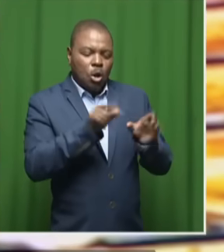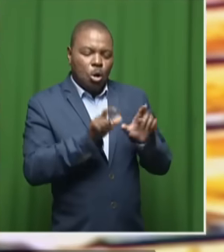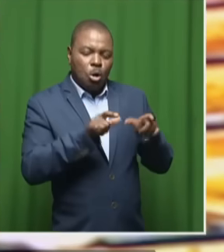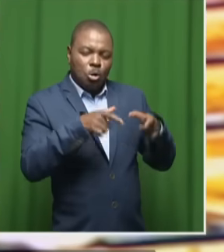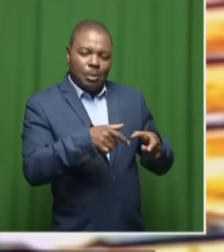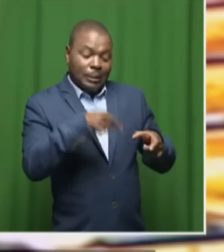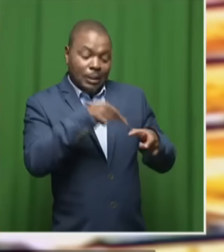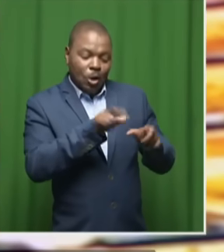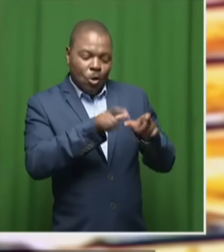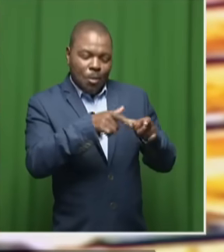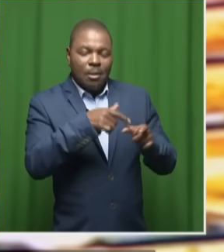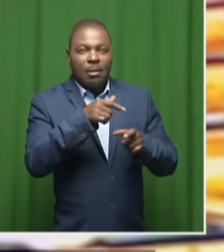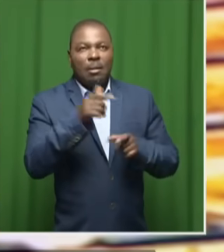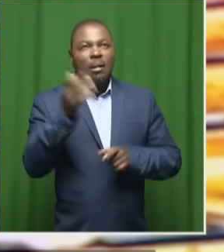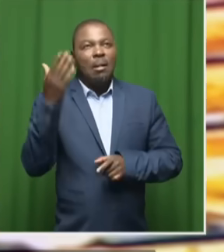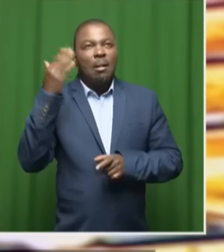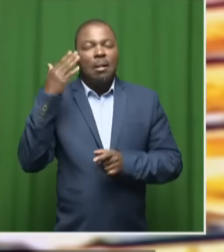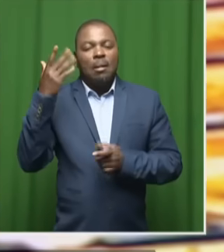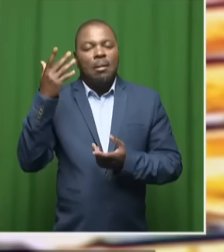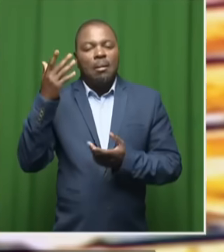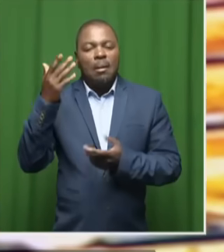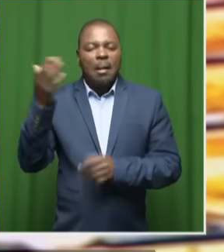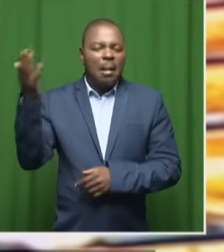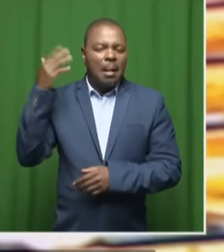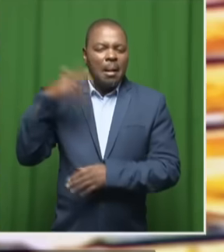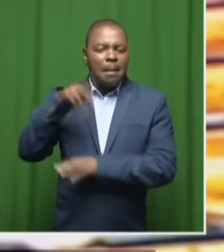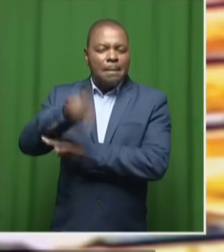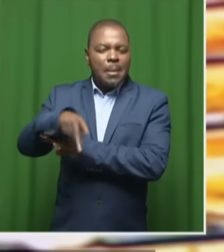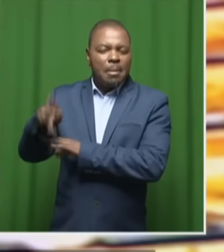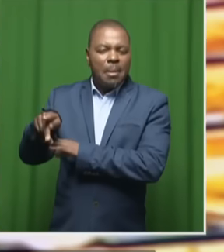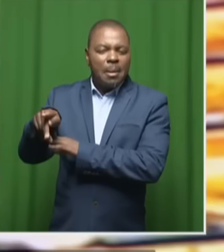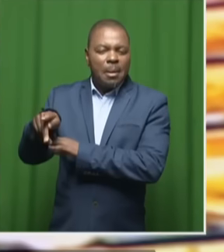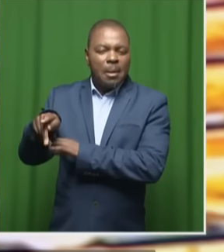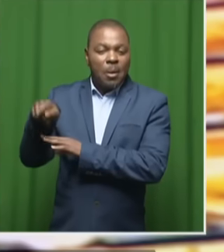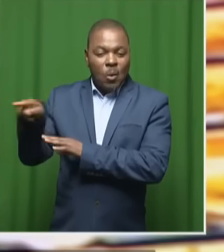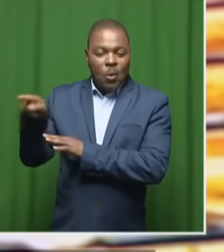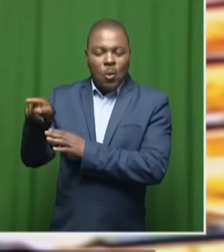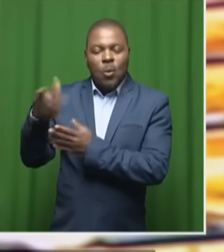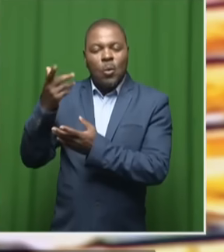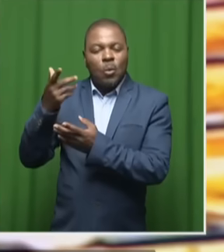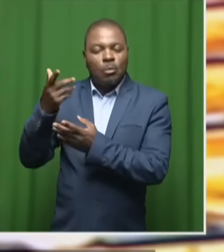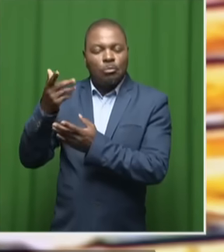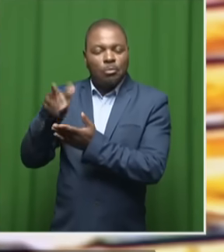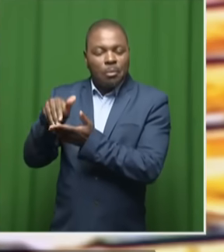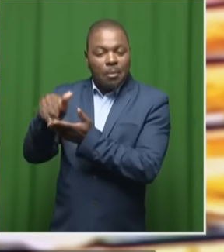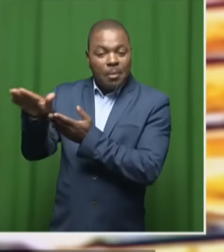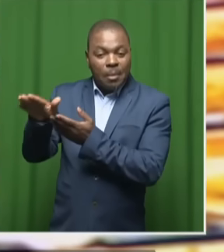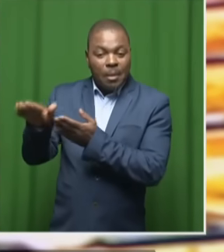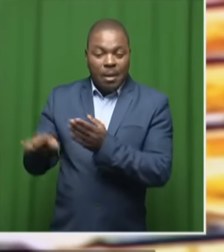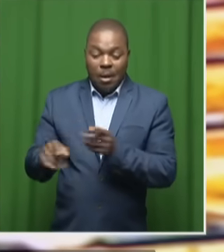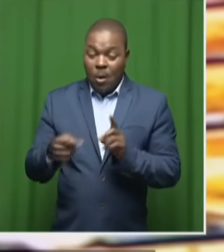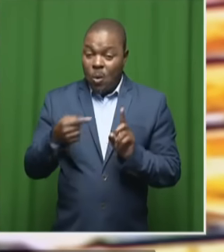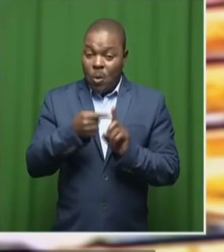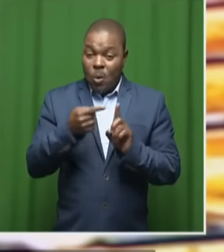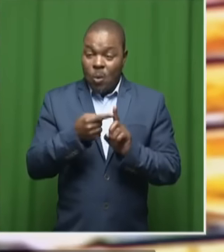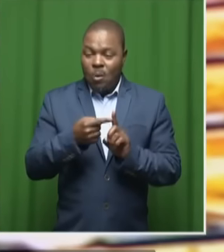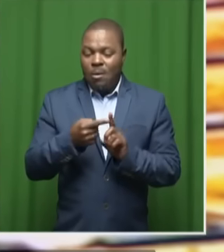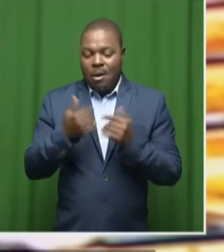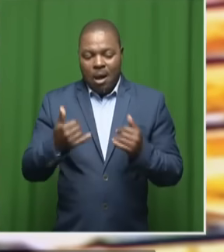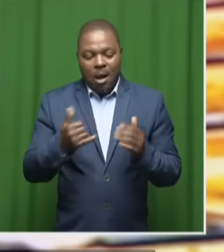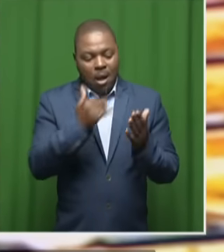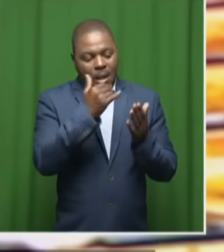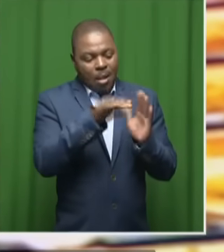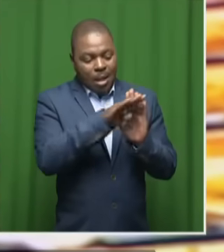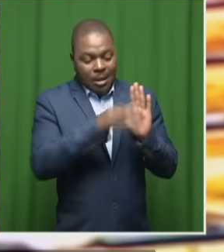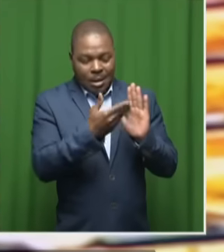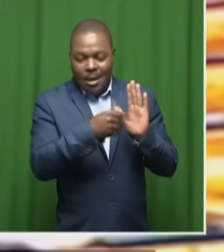that impeached former PP, Public Protector Mukwebane. Yeah. Janti is not on that list.